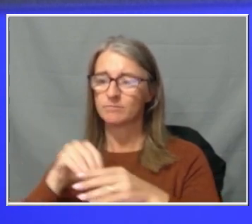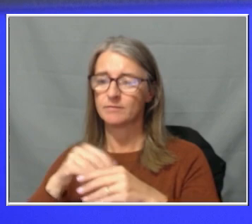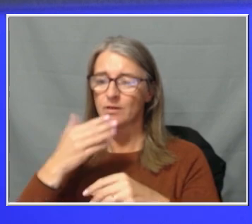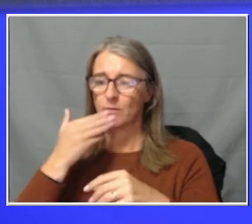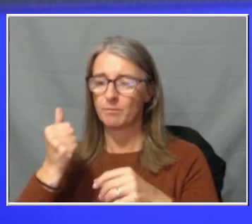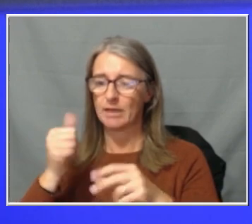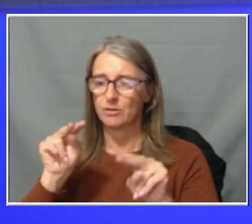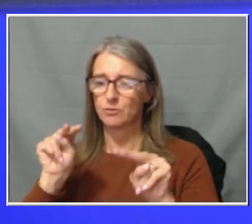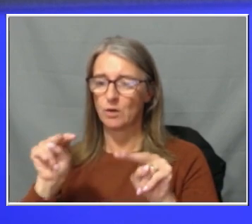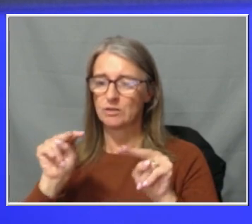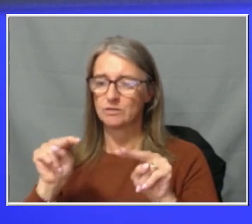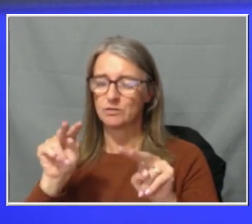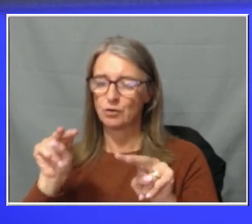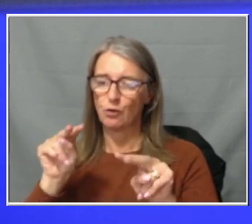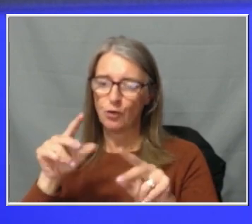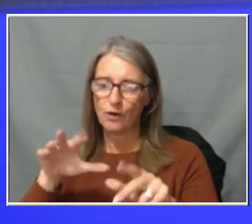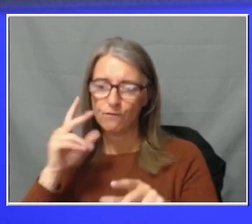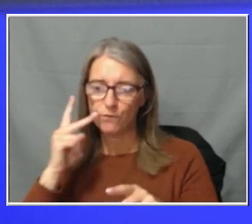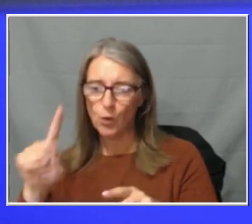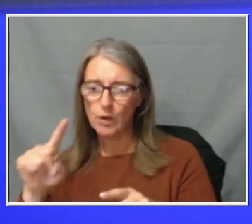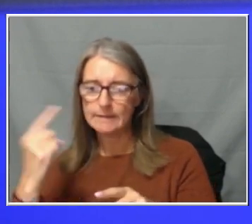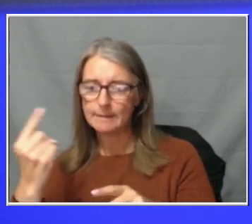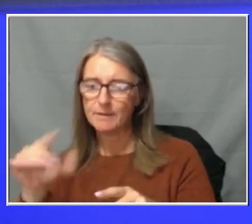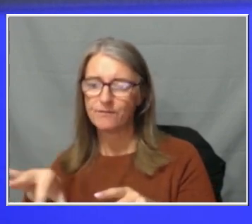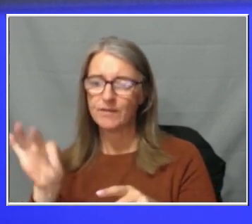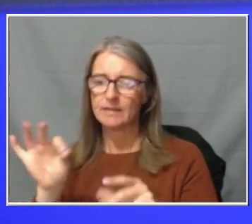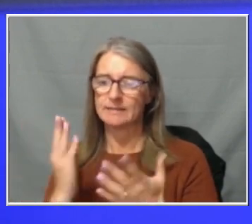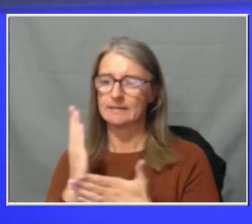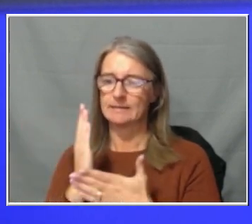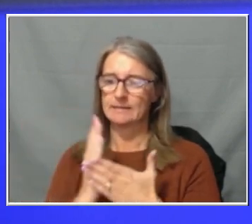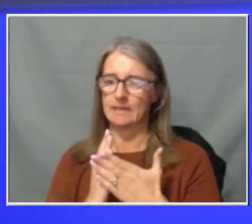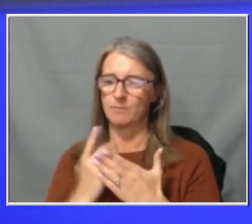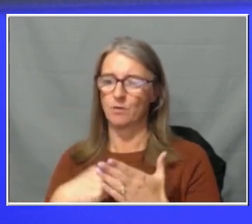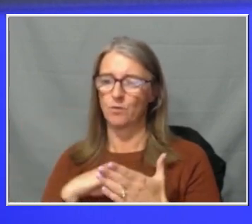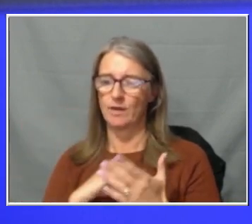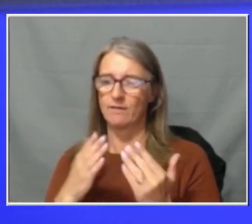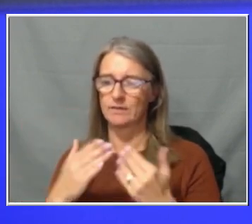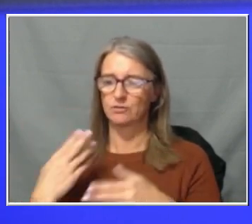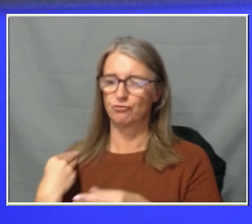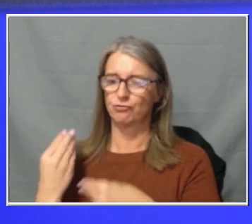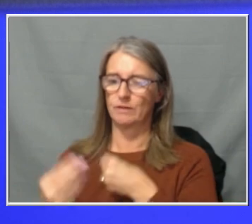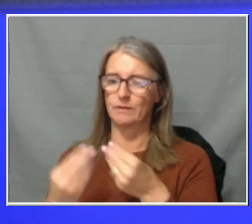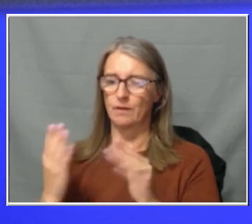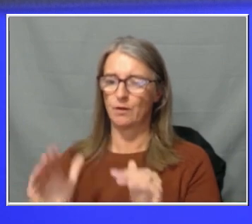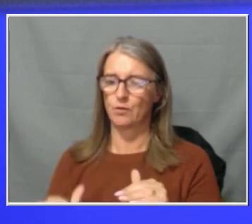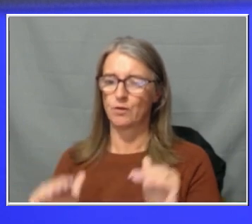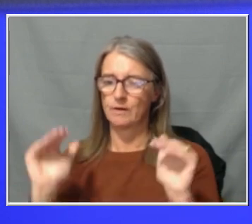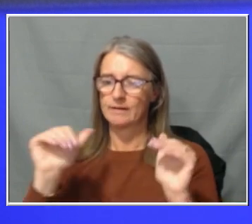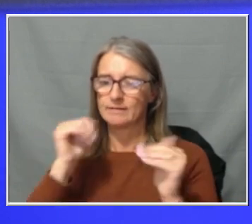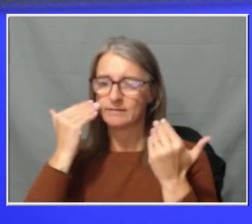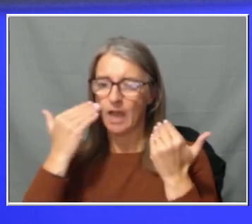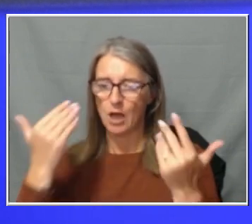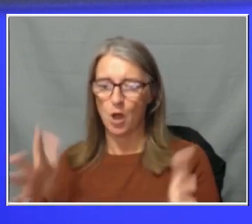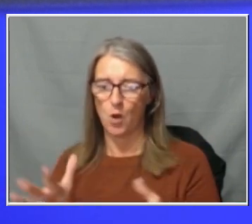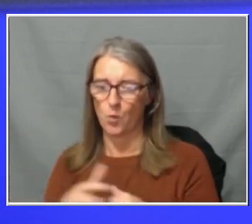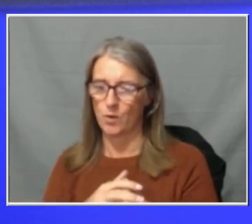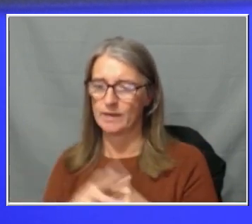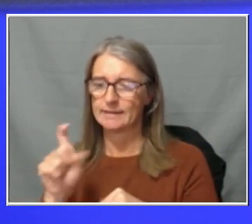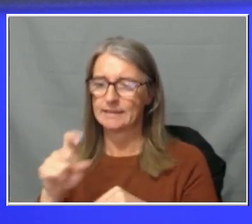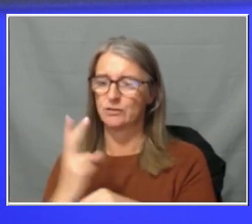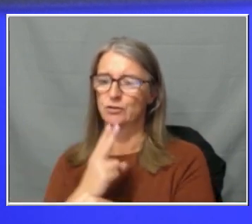surveillance, so when you look for something, you find it. Some of it probably is we have a generation that grew up not knowing that they needed to